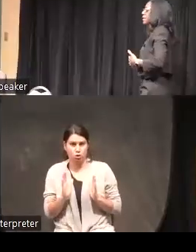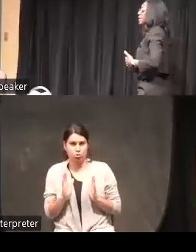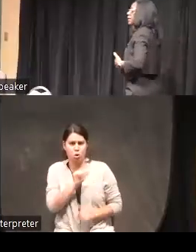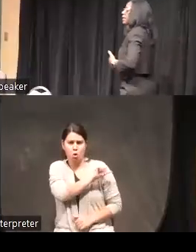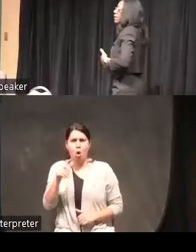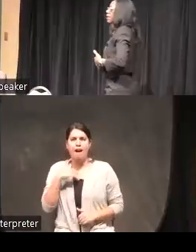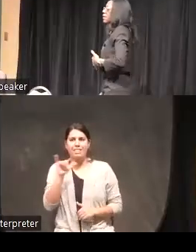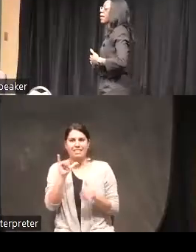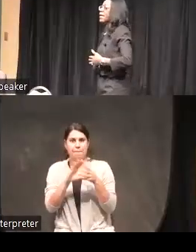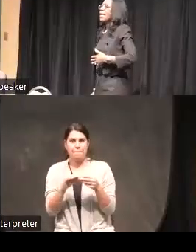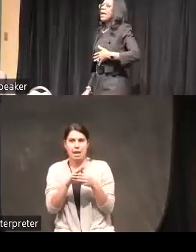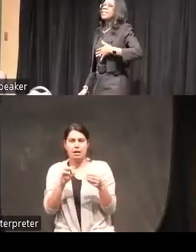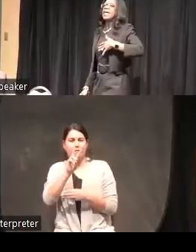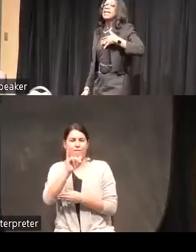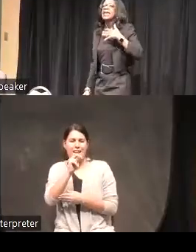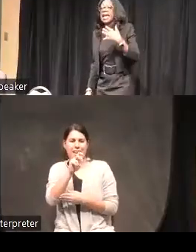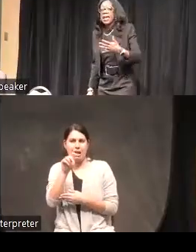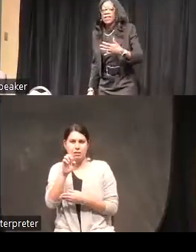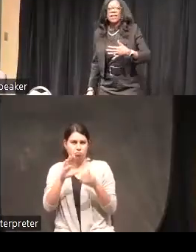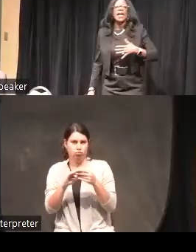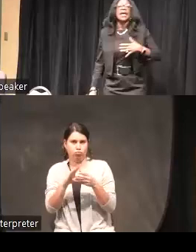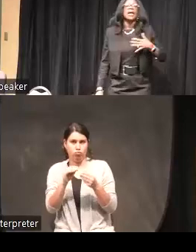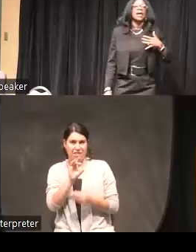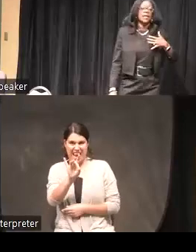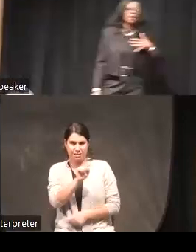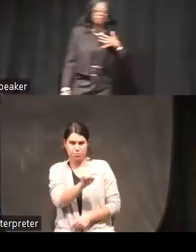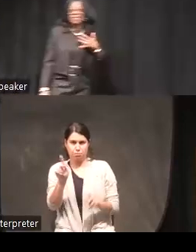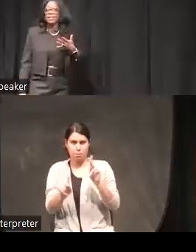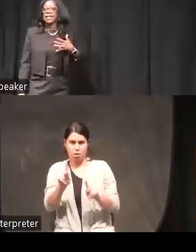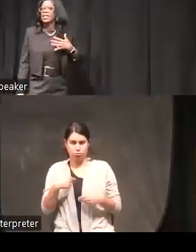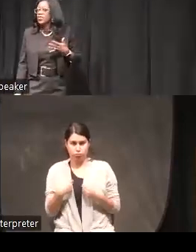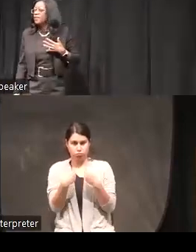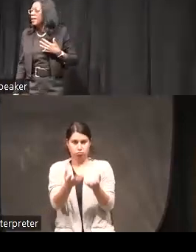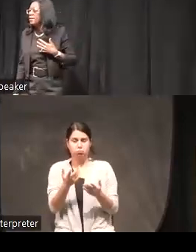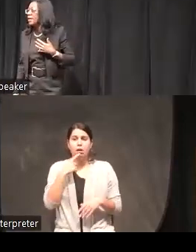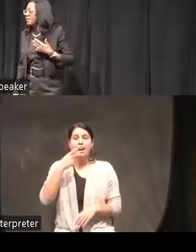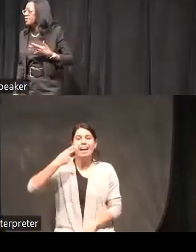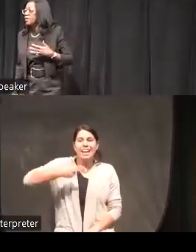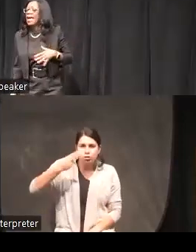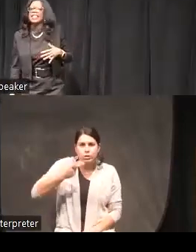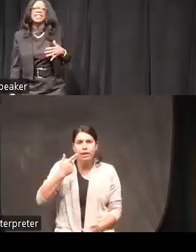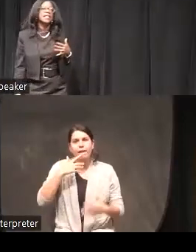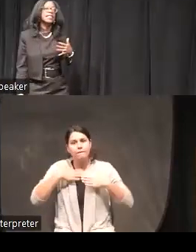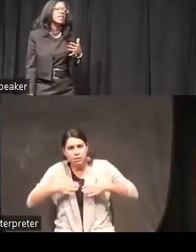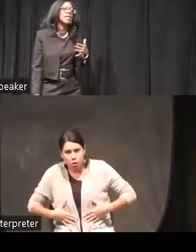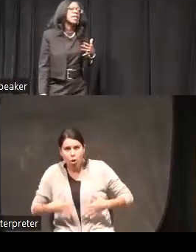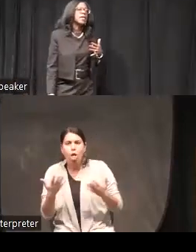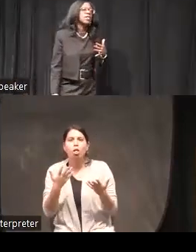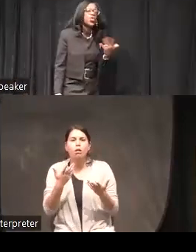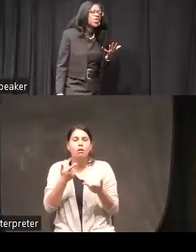vignette, right? And they gave basically a history and physical, and then